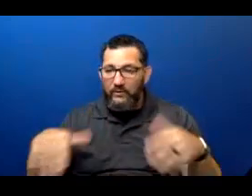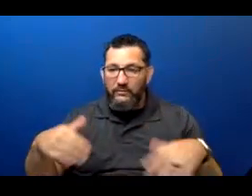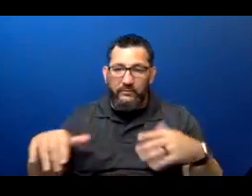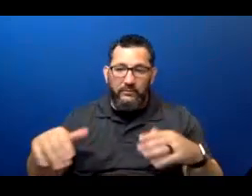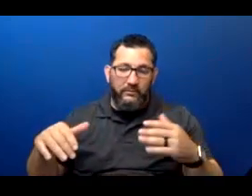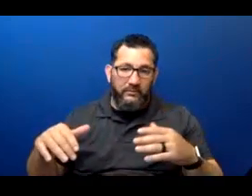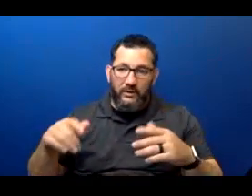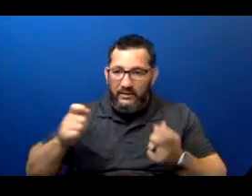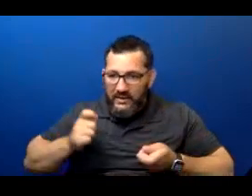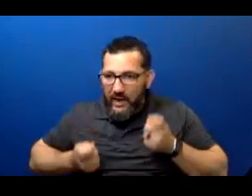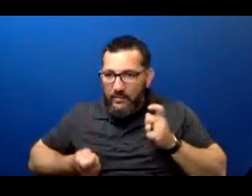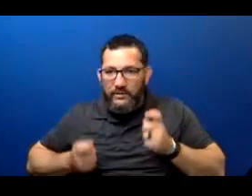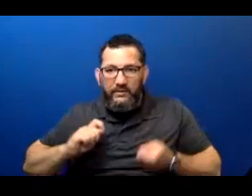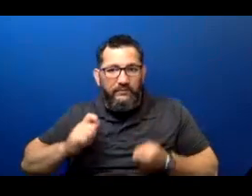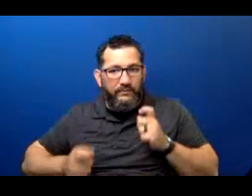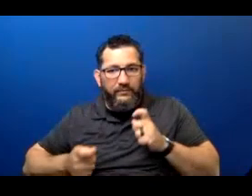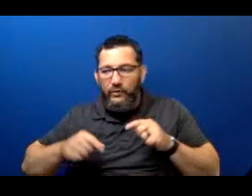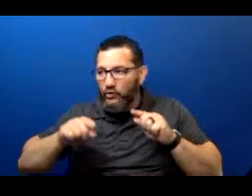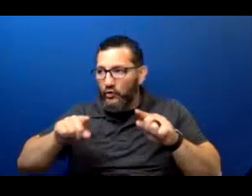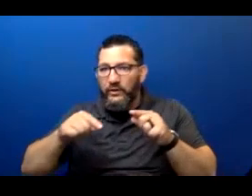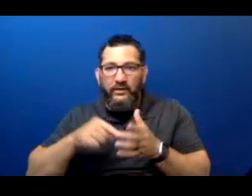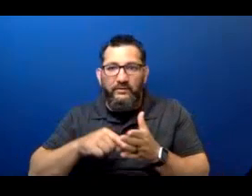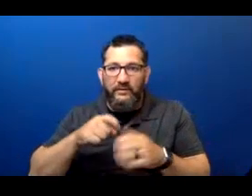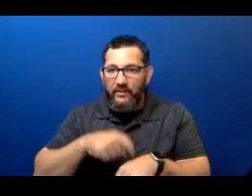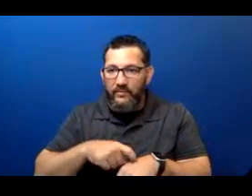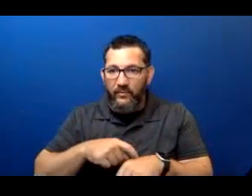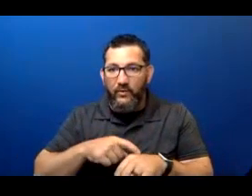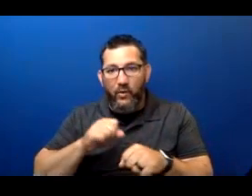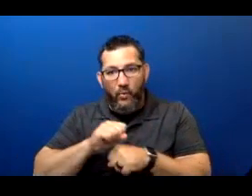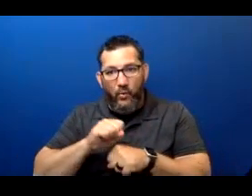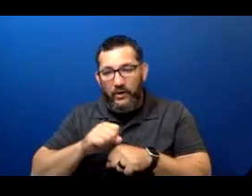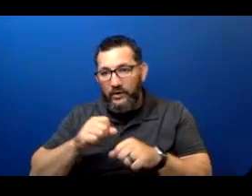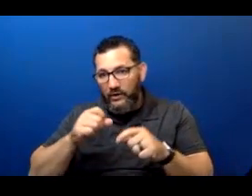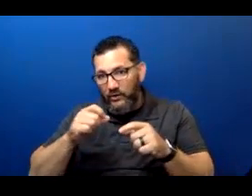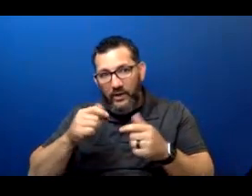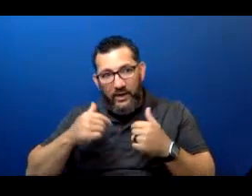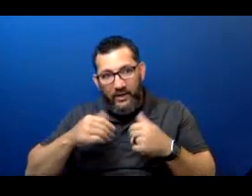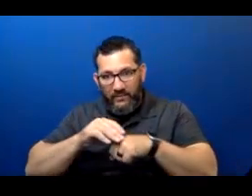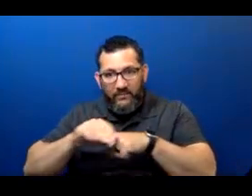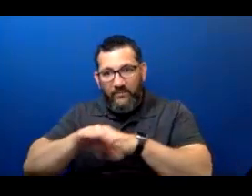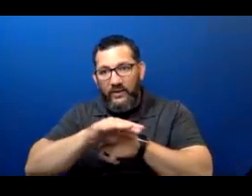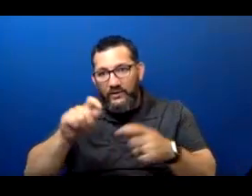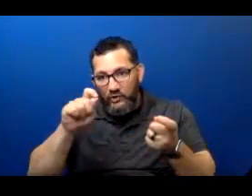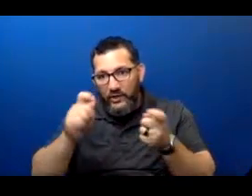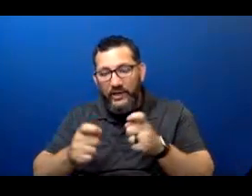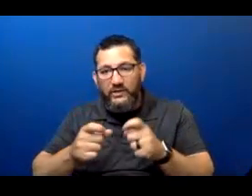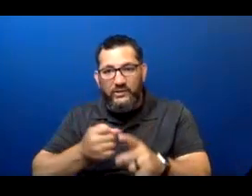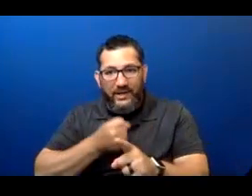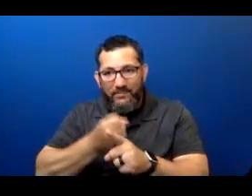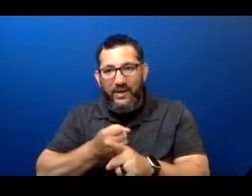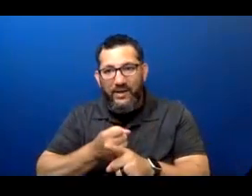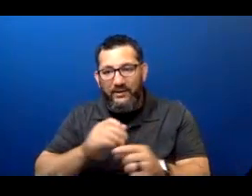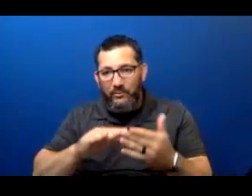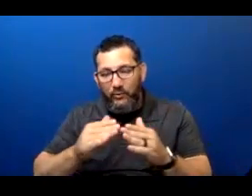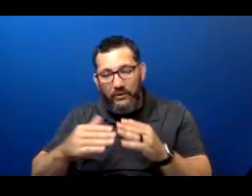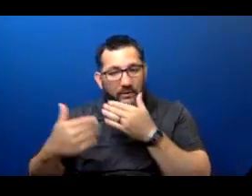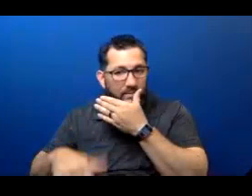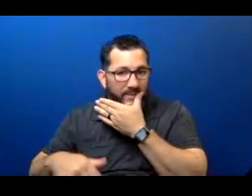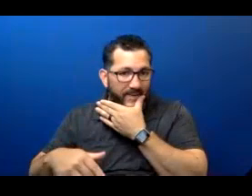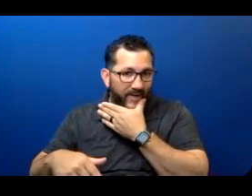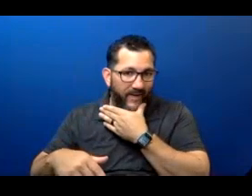immensely adaptive in this time, working towards affecting change in the community, making an impact. And